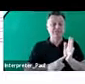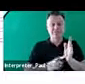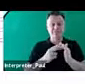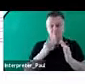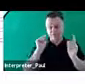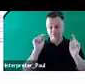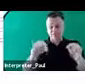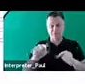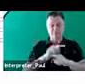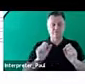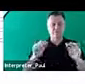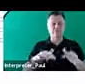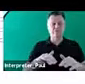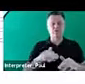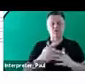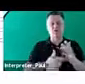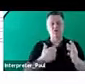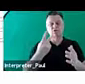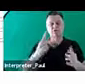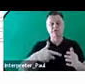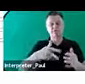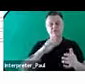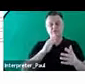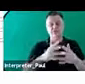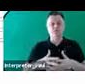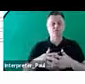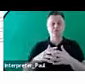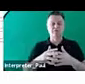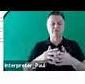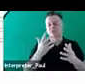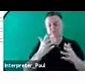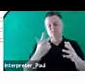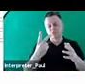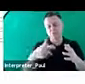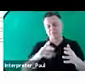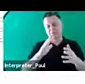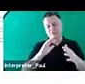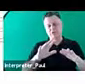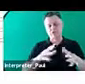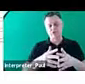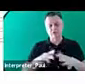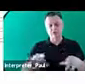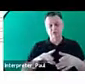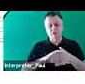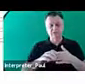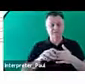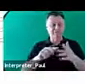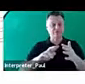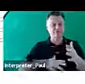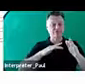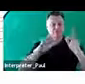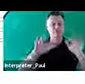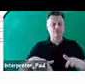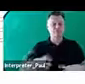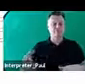conference participants for just 2,500 US Australian dollars. So please do drop me a line if you want